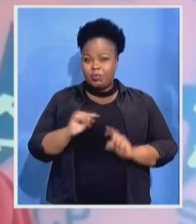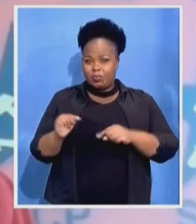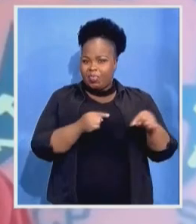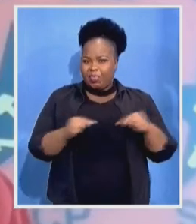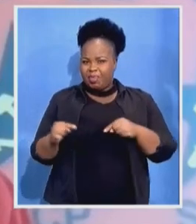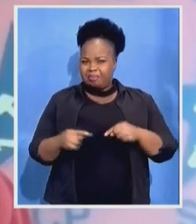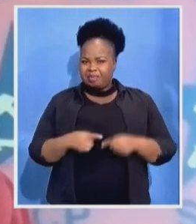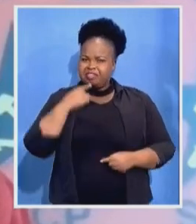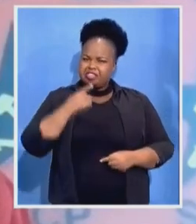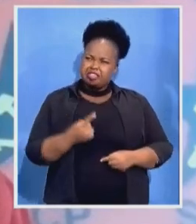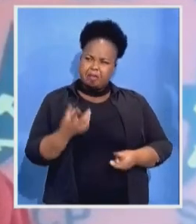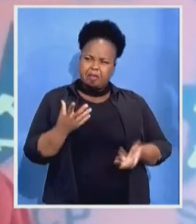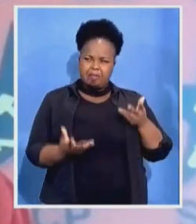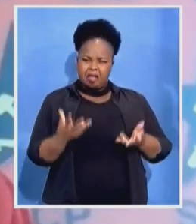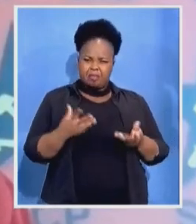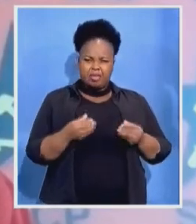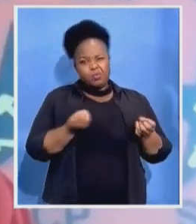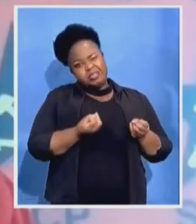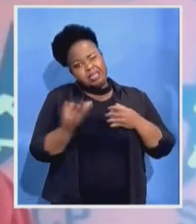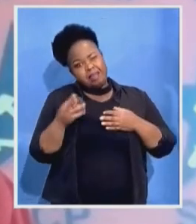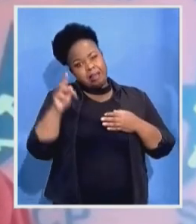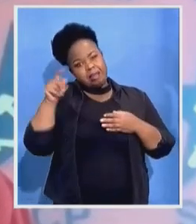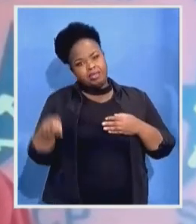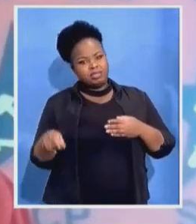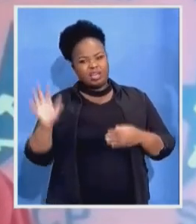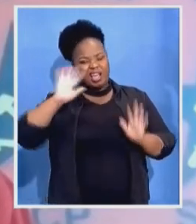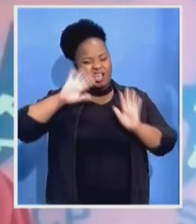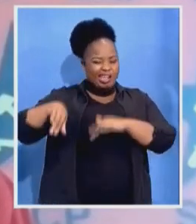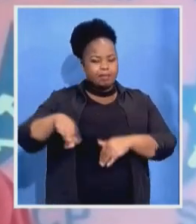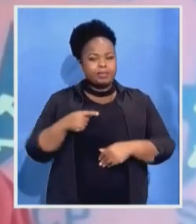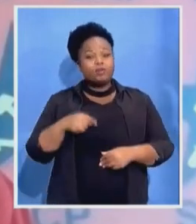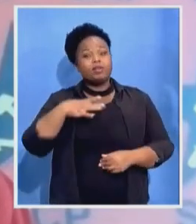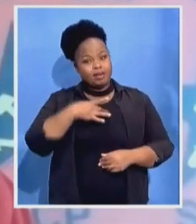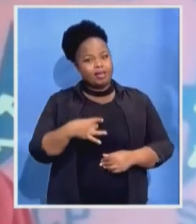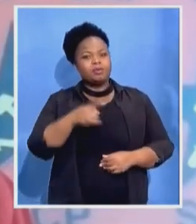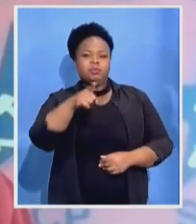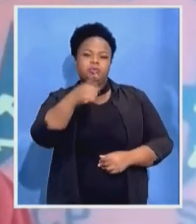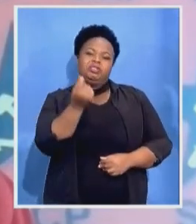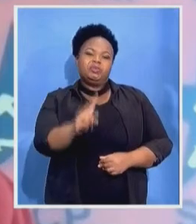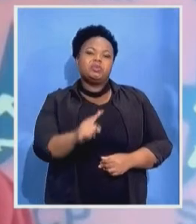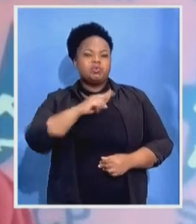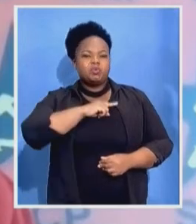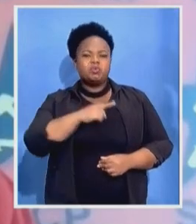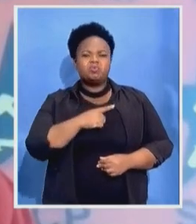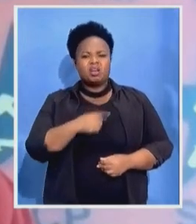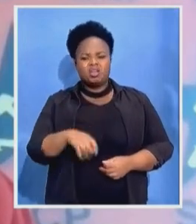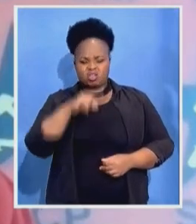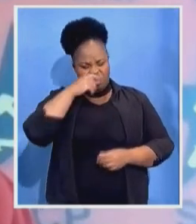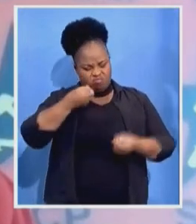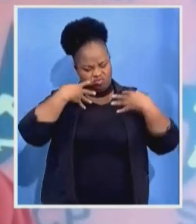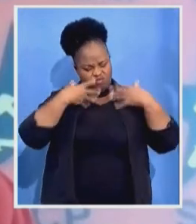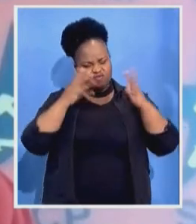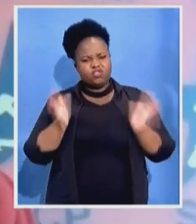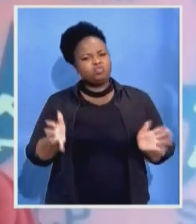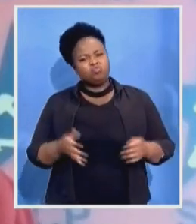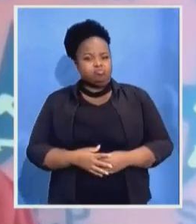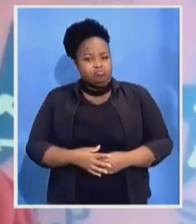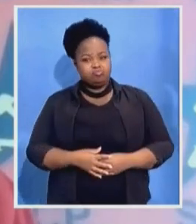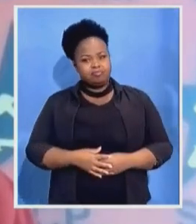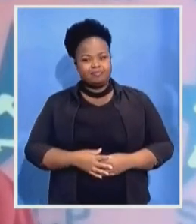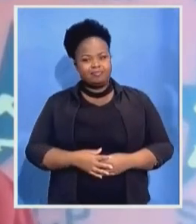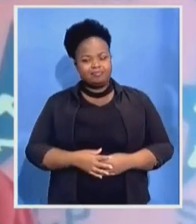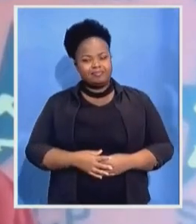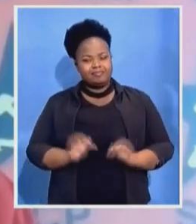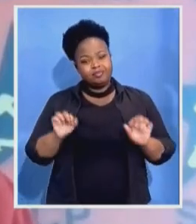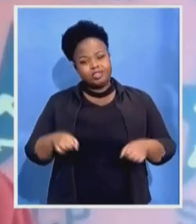someone else. What I like about what you did, Samkelo, is that you gave yourself the name. So the Lord of the Media, the platform